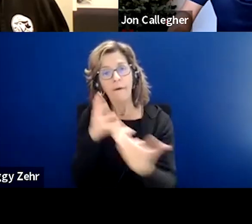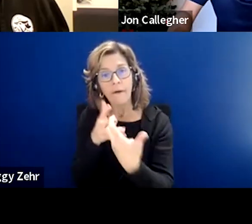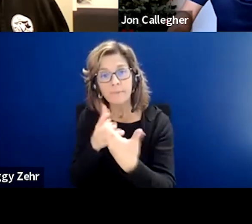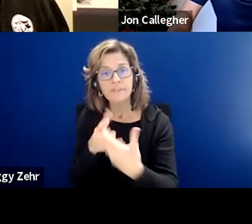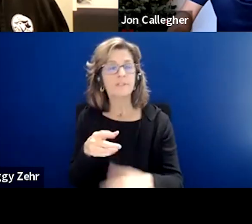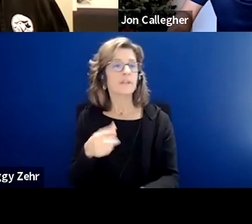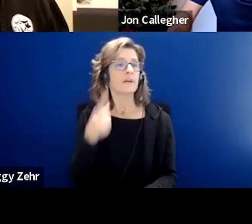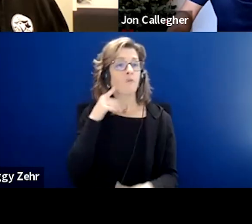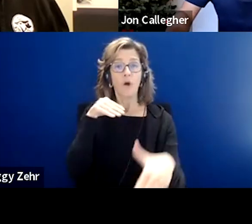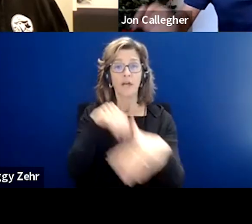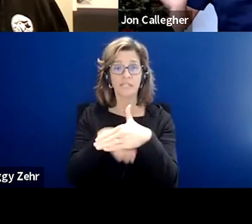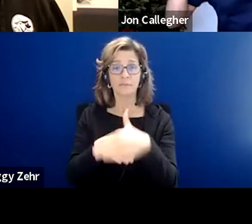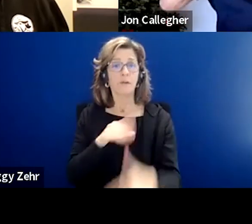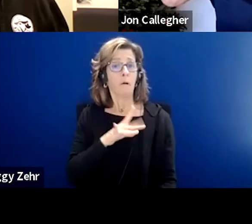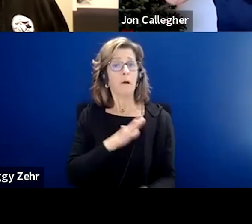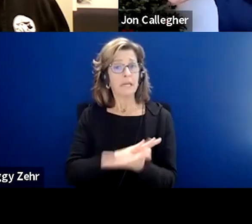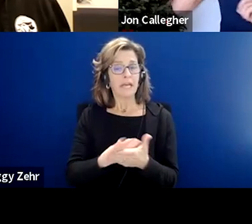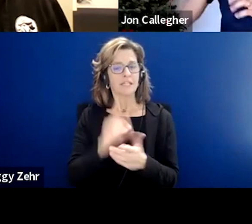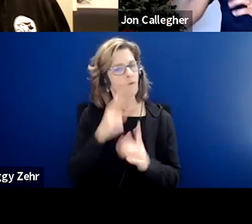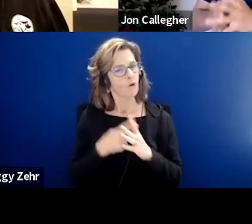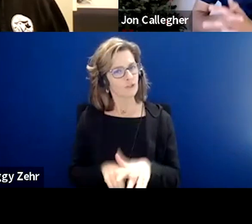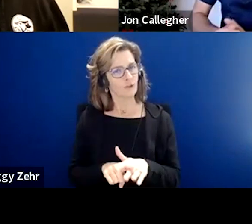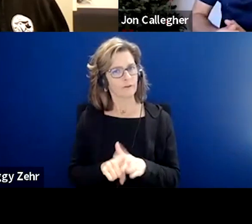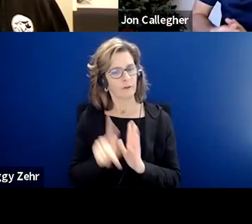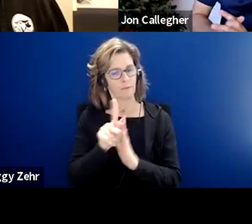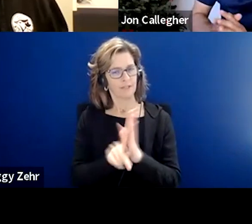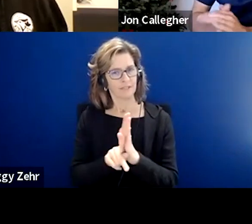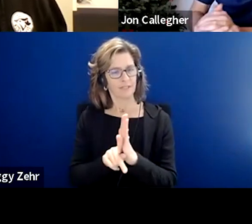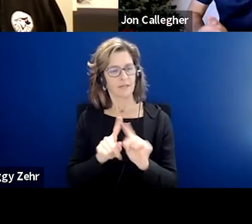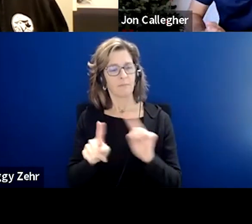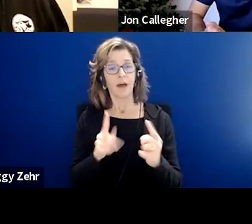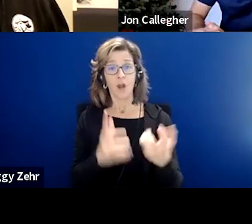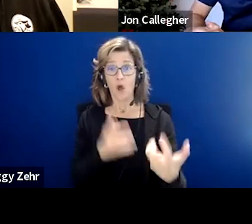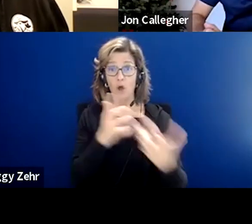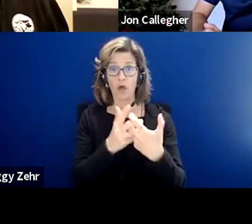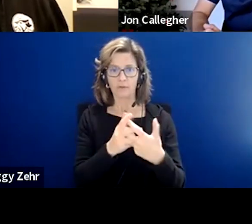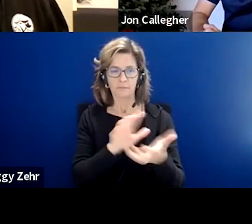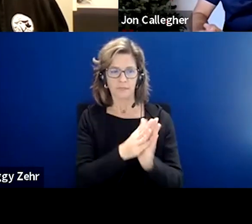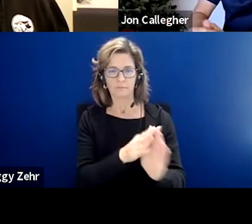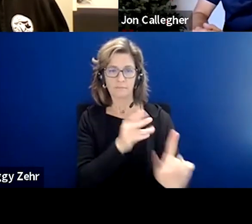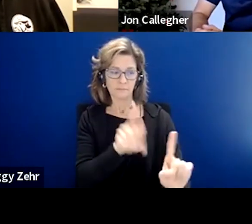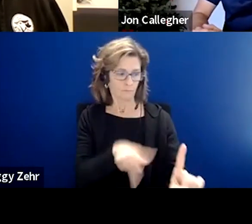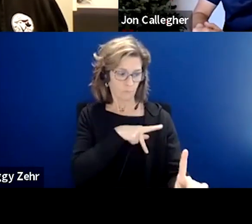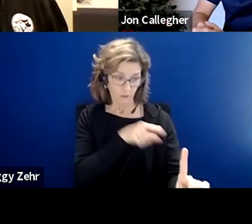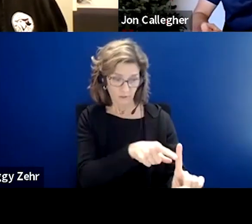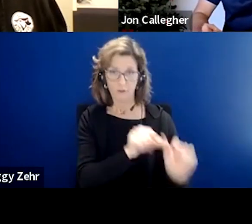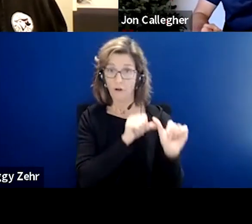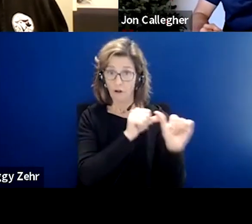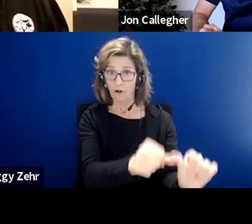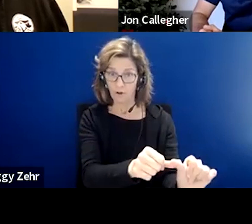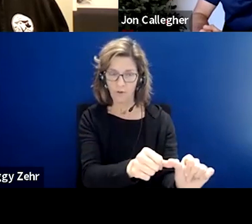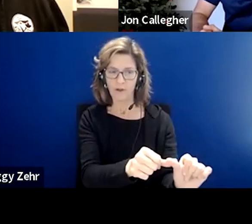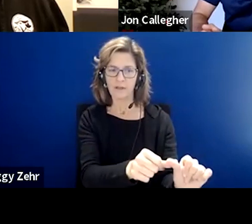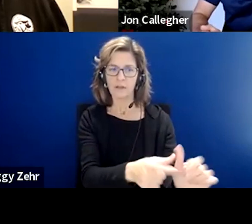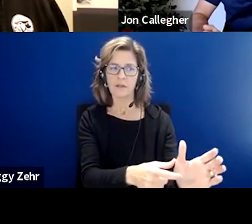is a great starting point, but only a starting point. With the accommodation becomes a more personal, more ongoing kind of attitude and a structure